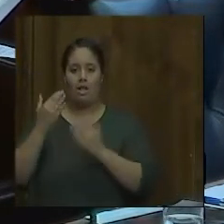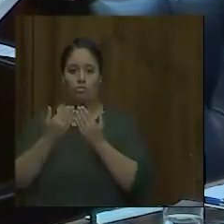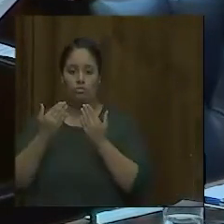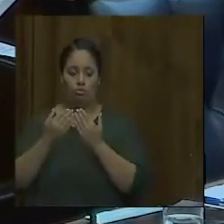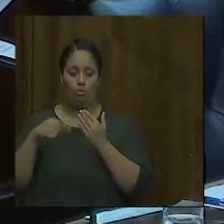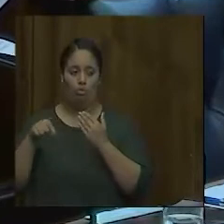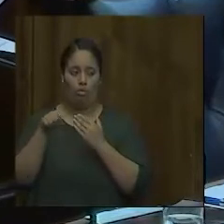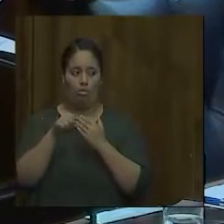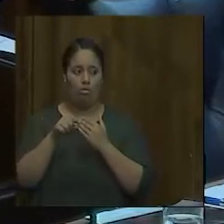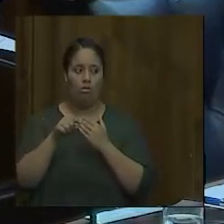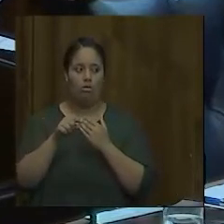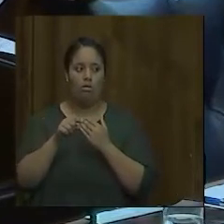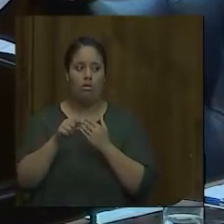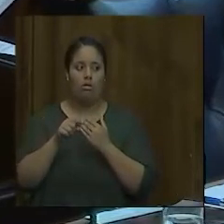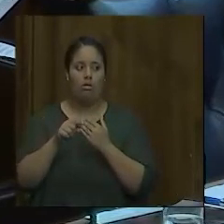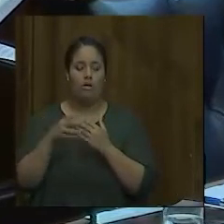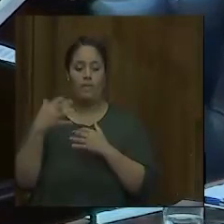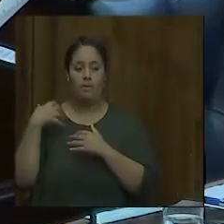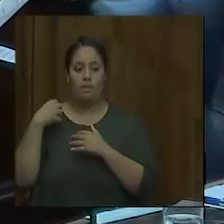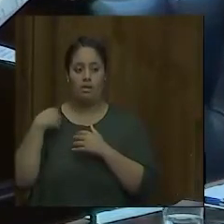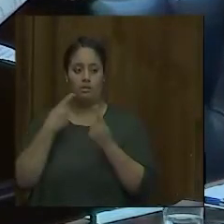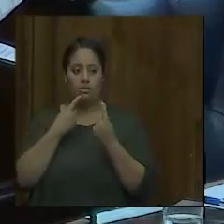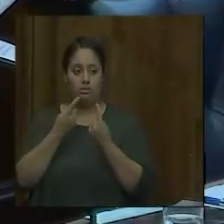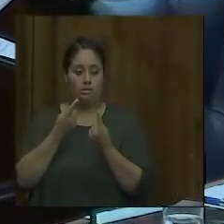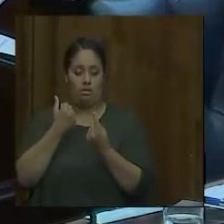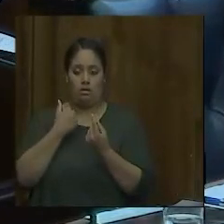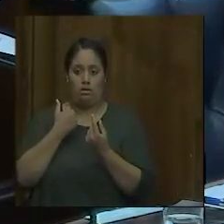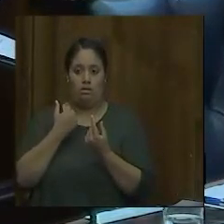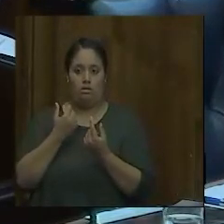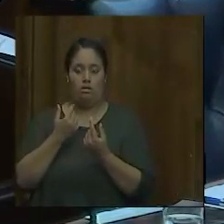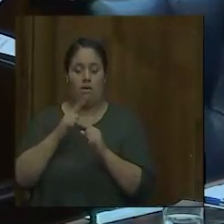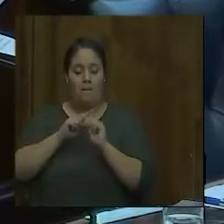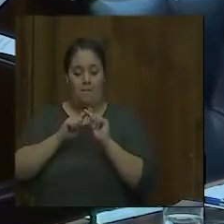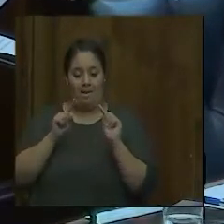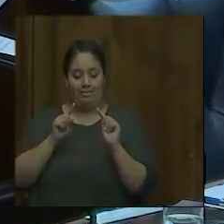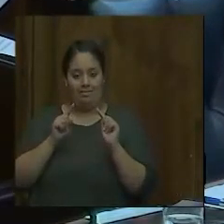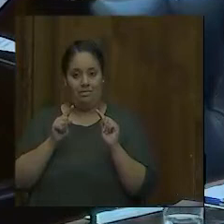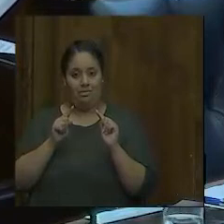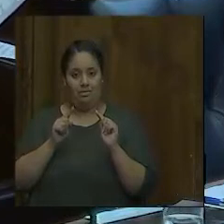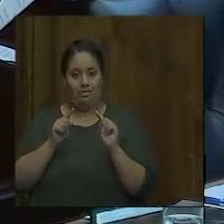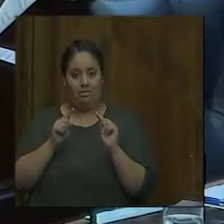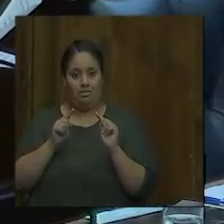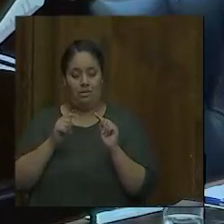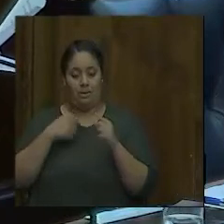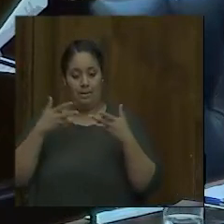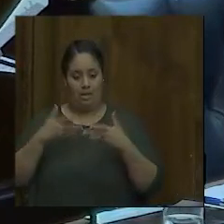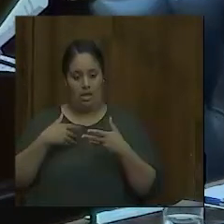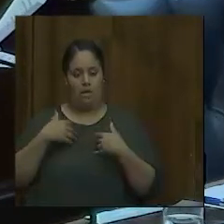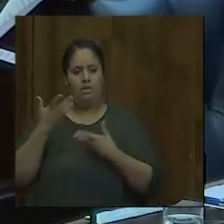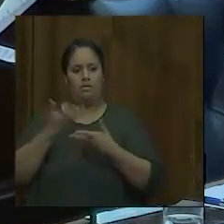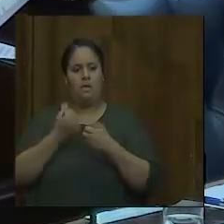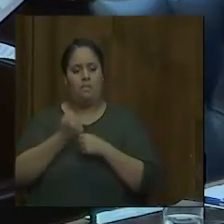did the minister say when she's speaking. But here I'm speaking of a